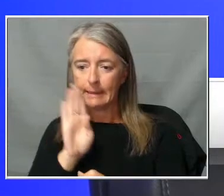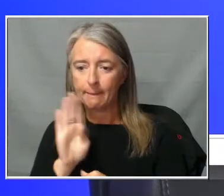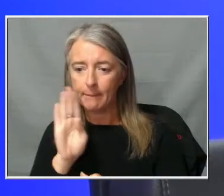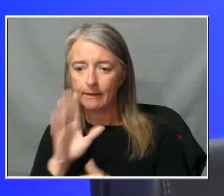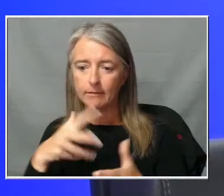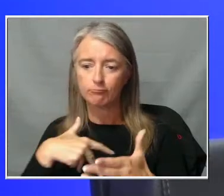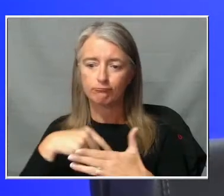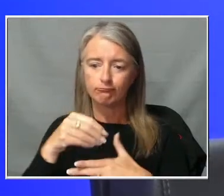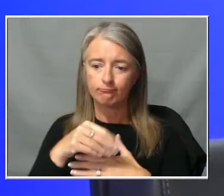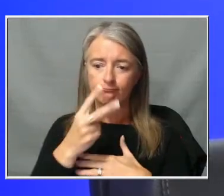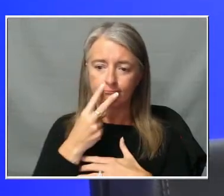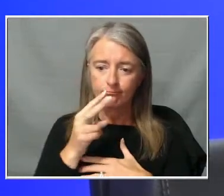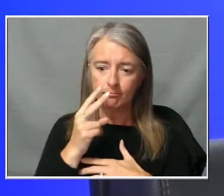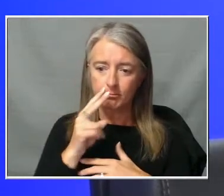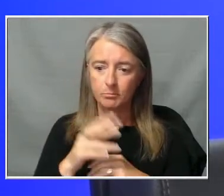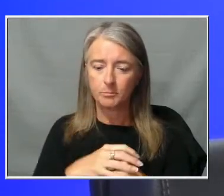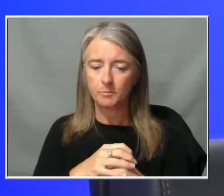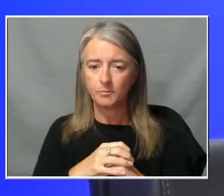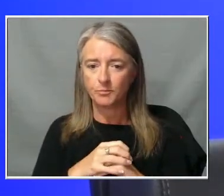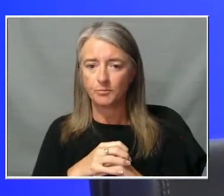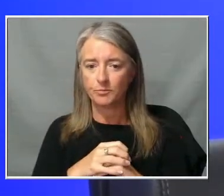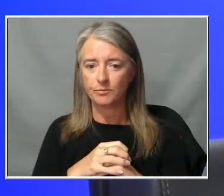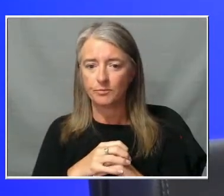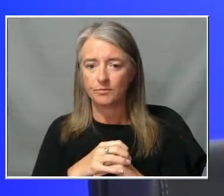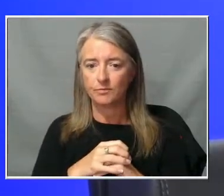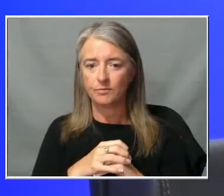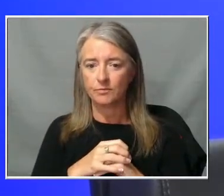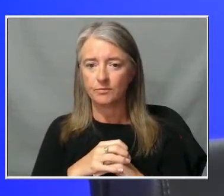and smoking. It's just